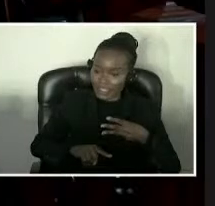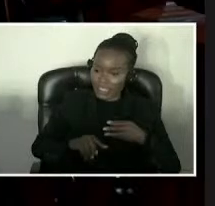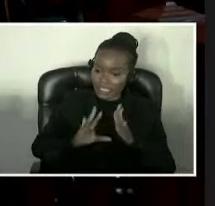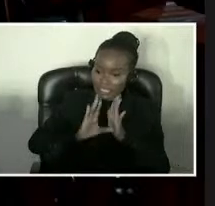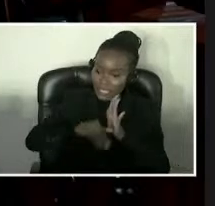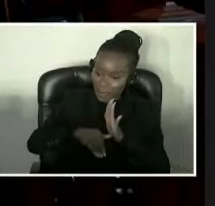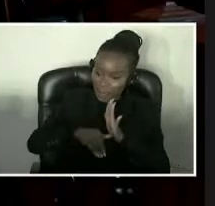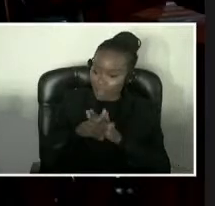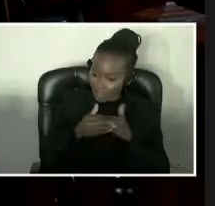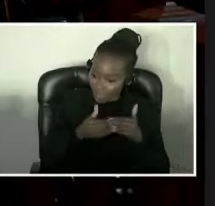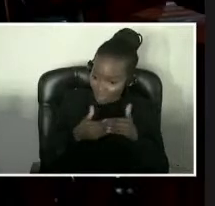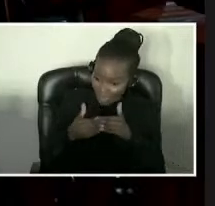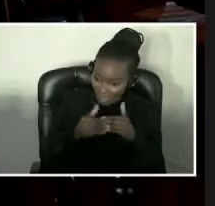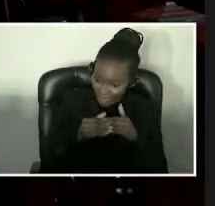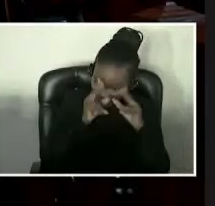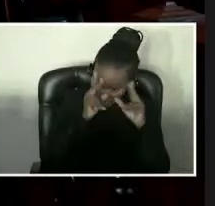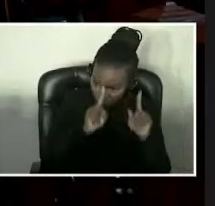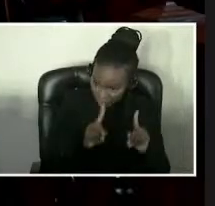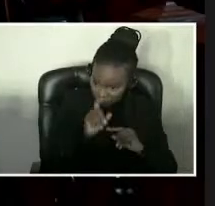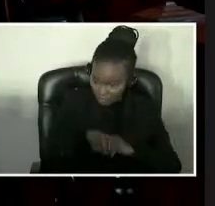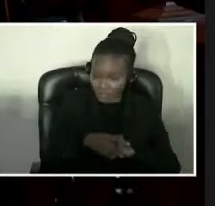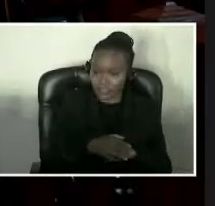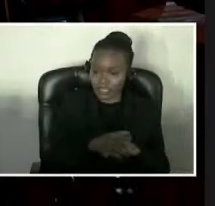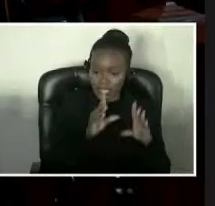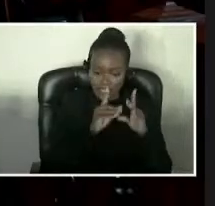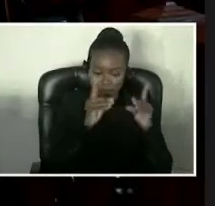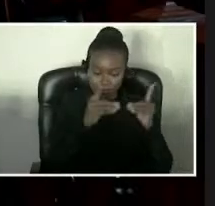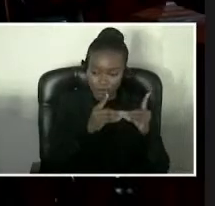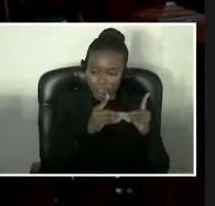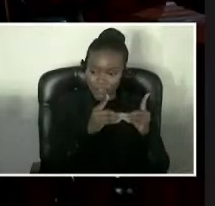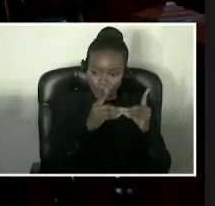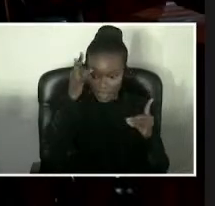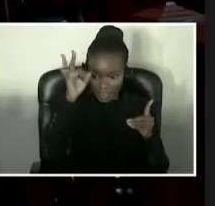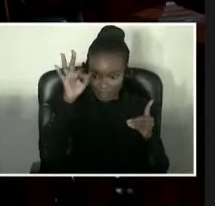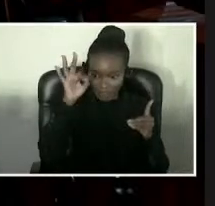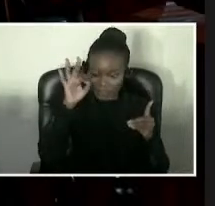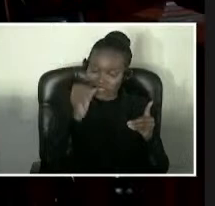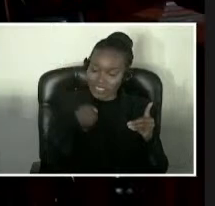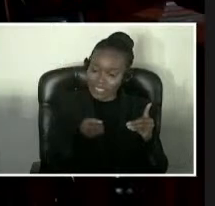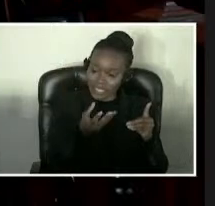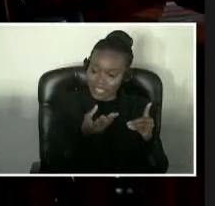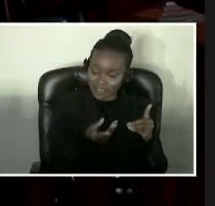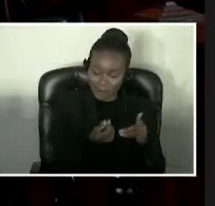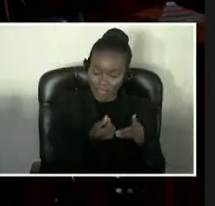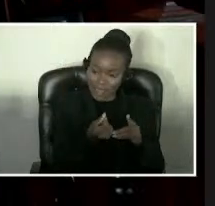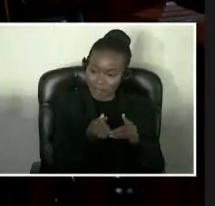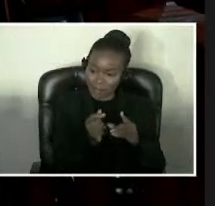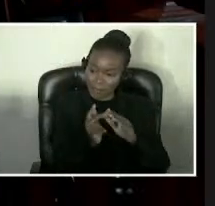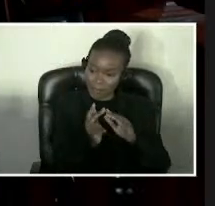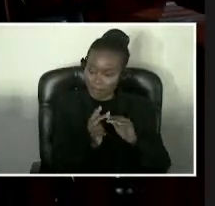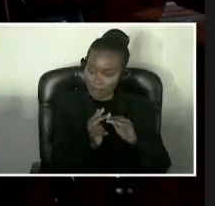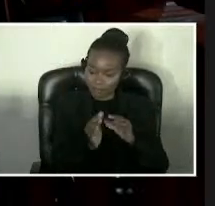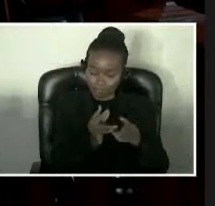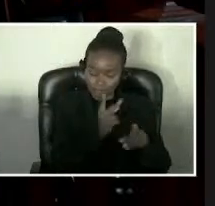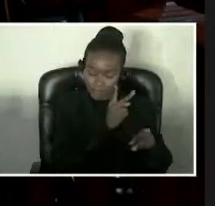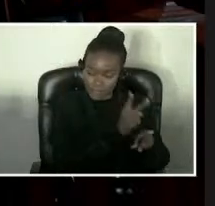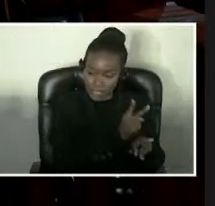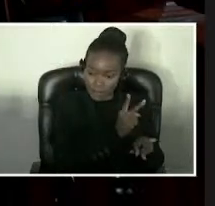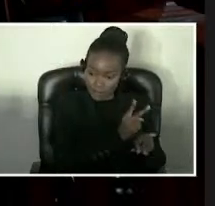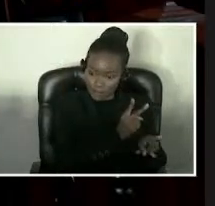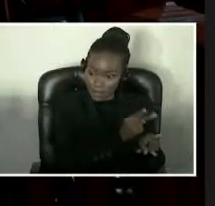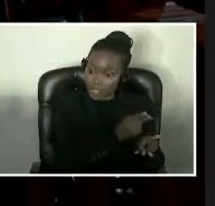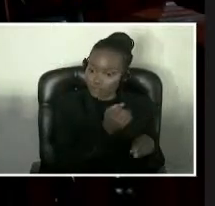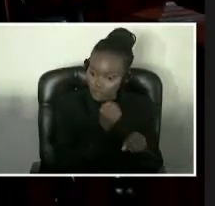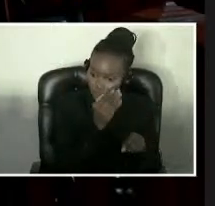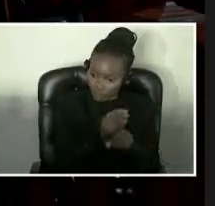to realize this aspiration the democratic government sent monies aside and determined through the annual performance plan their intention to fulfill